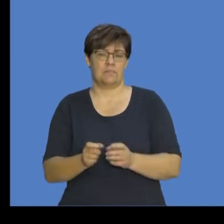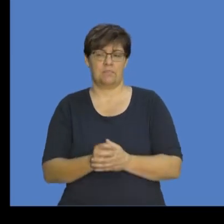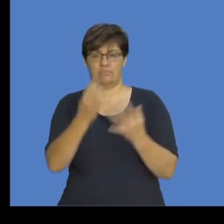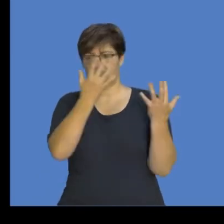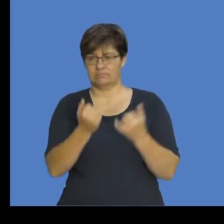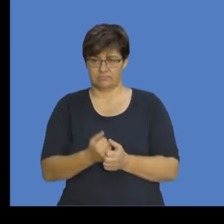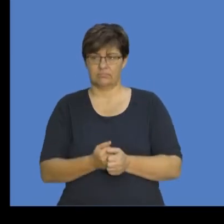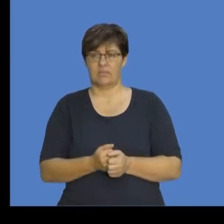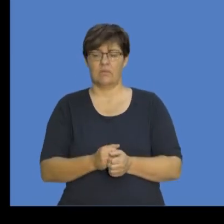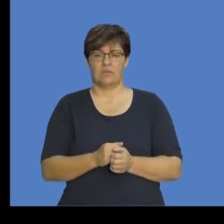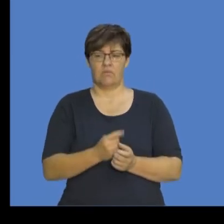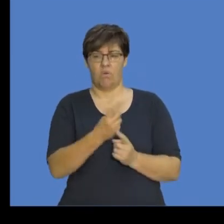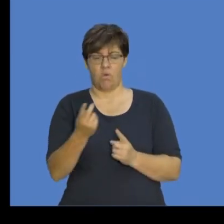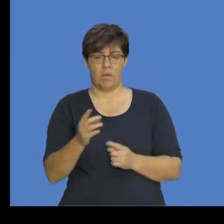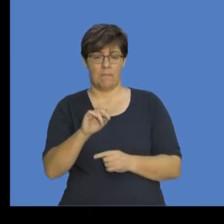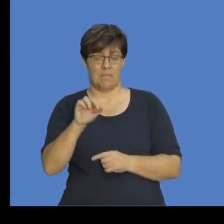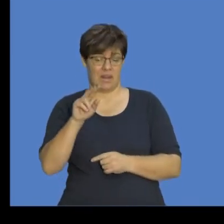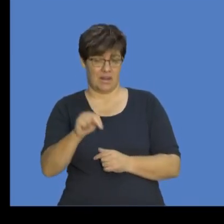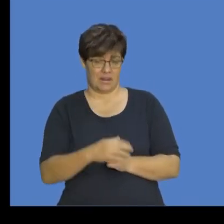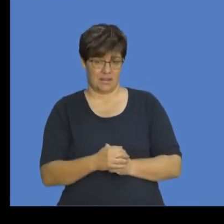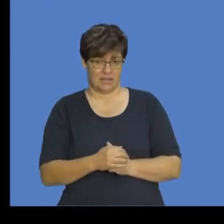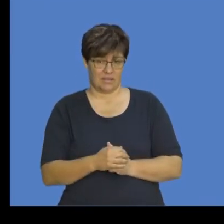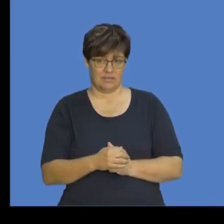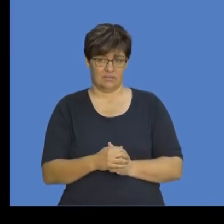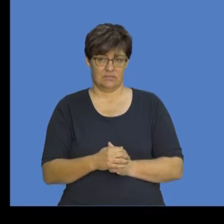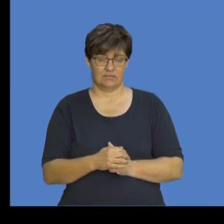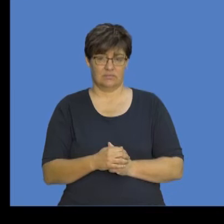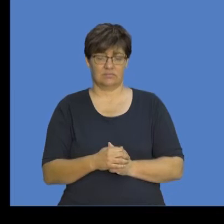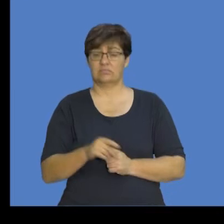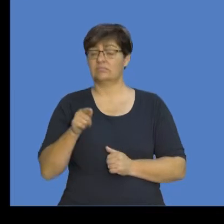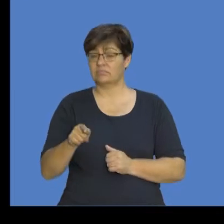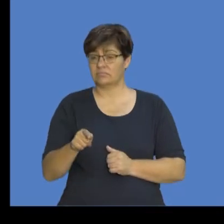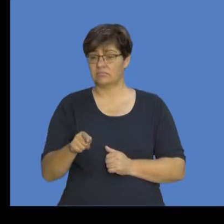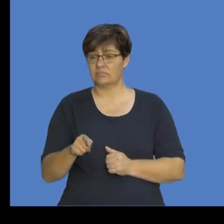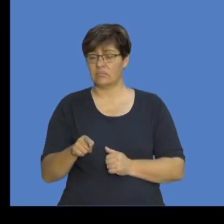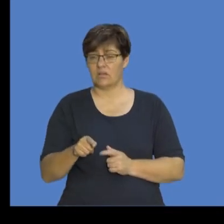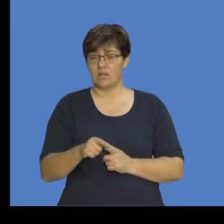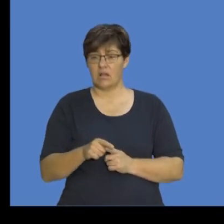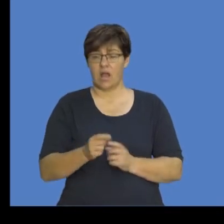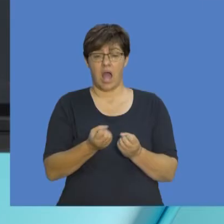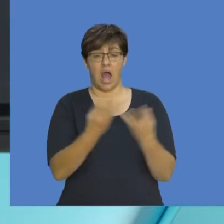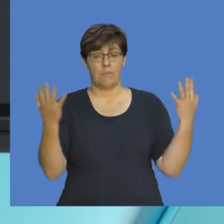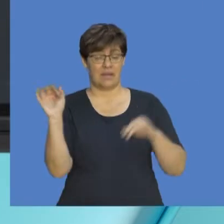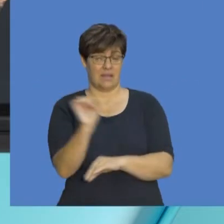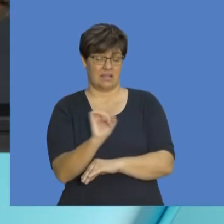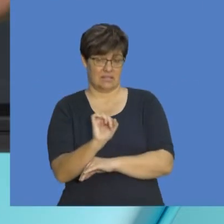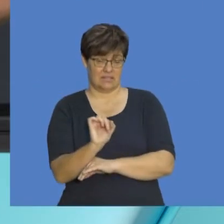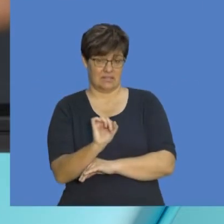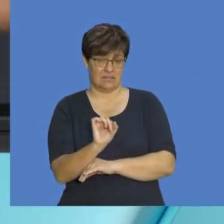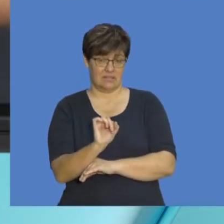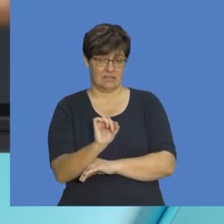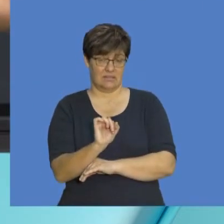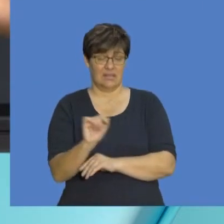same thing. We calculate the mean for Jamie. So this is the mean for Matt. The mean, we're going to take how many